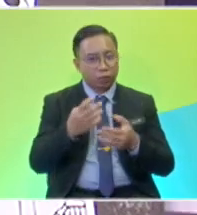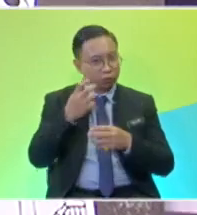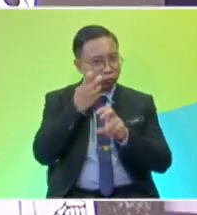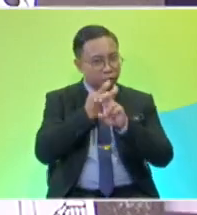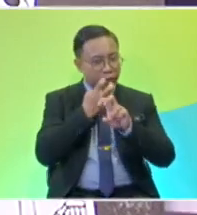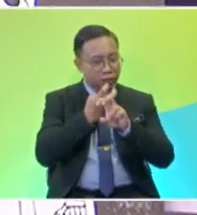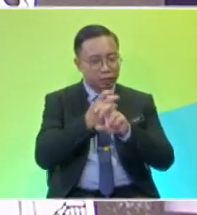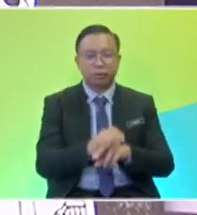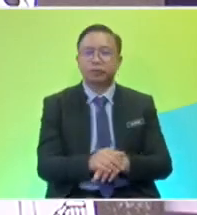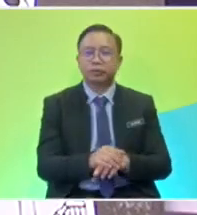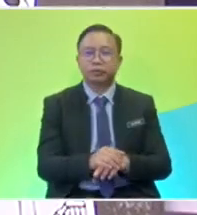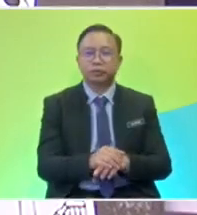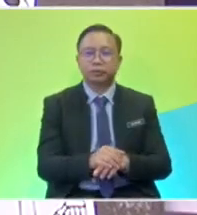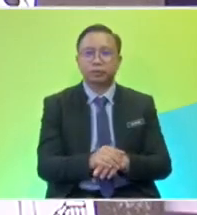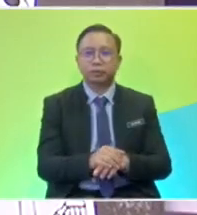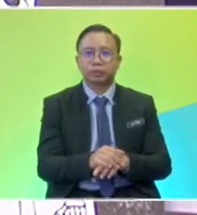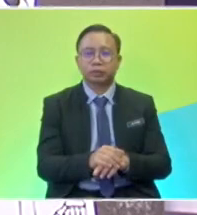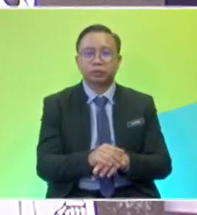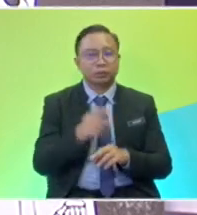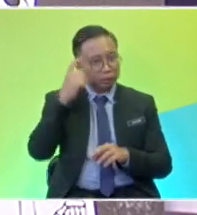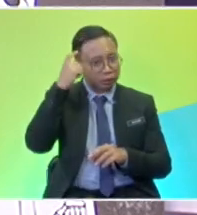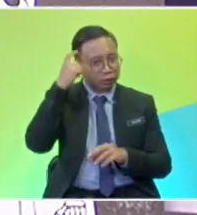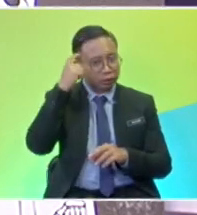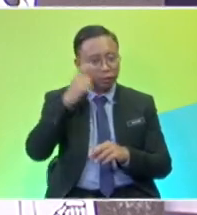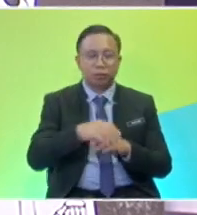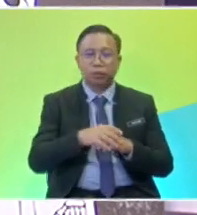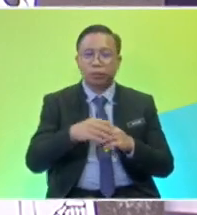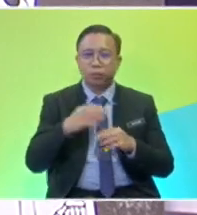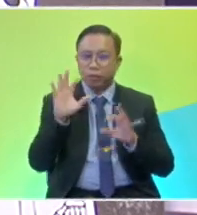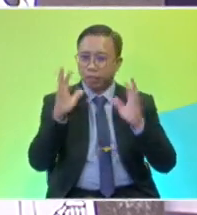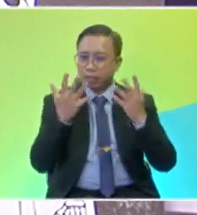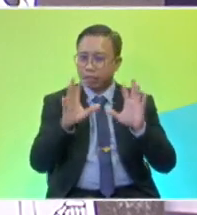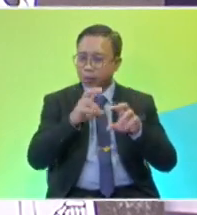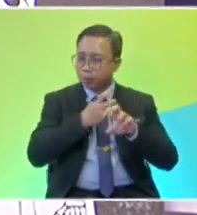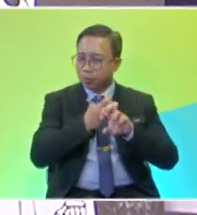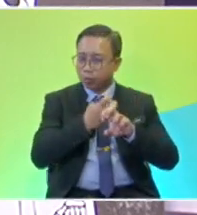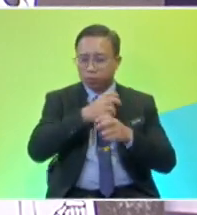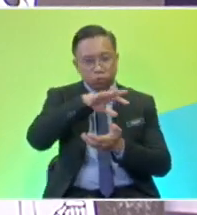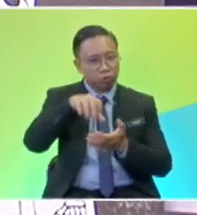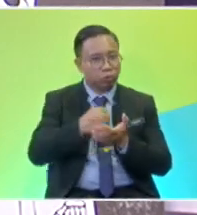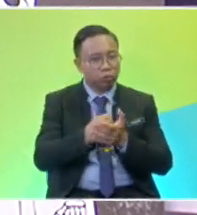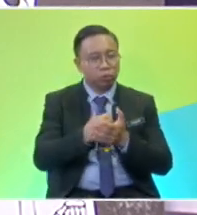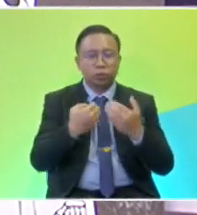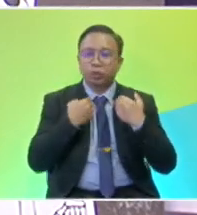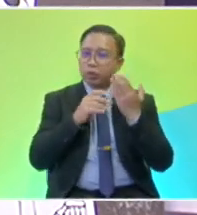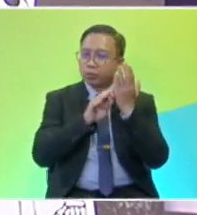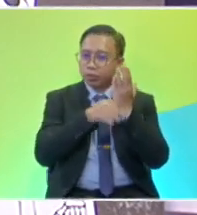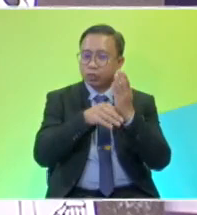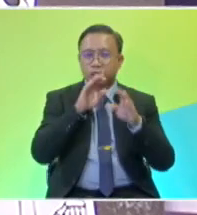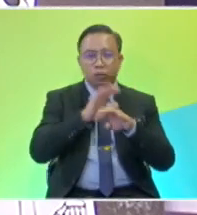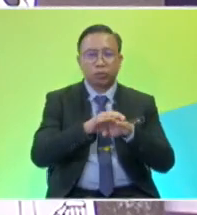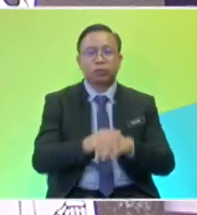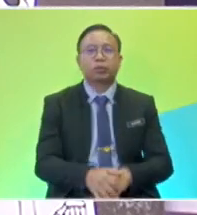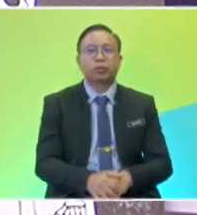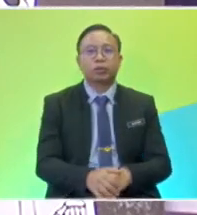Each in terms of skull, rib, backbone, hand bone, leg bone, everything comes with a function on its own, right? Yes.